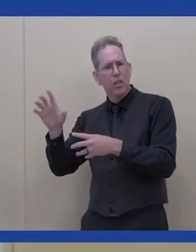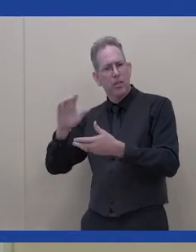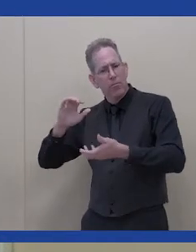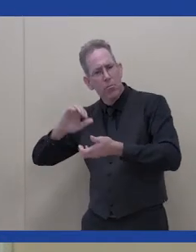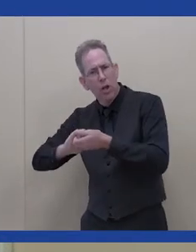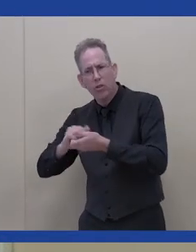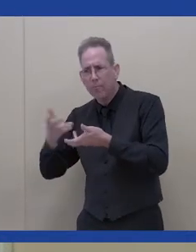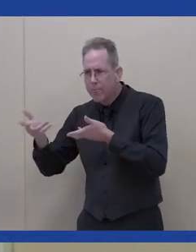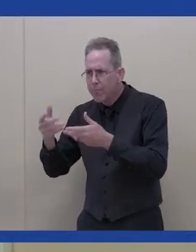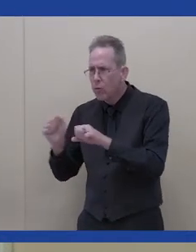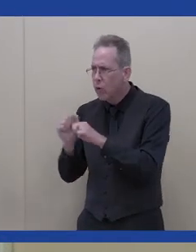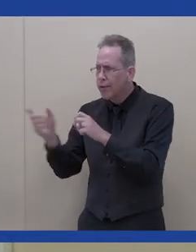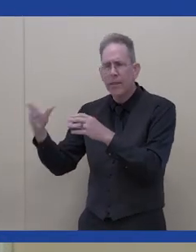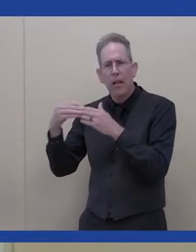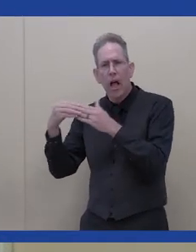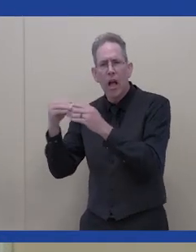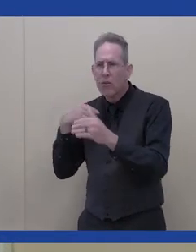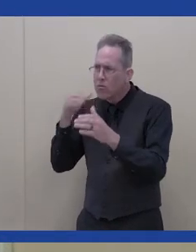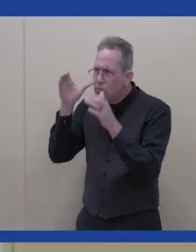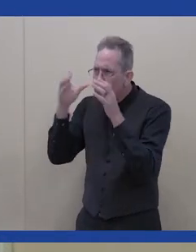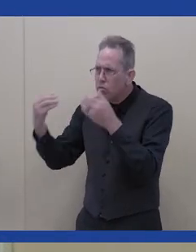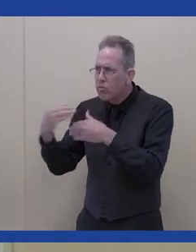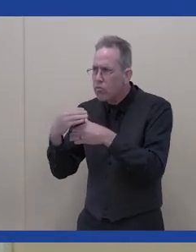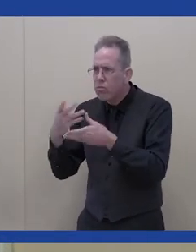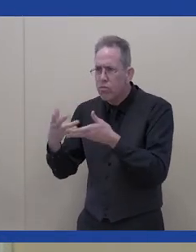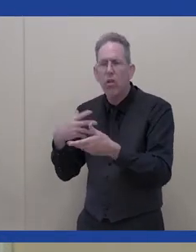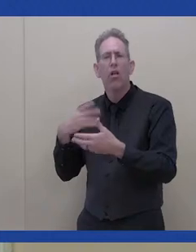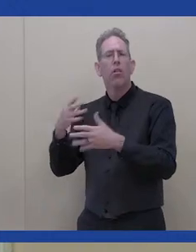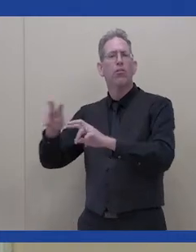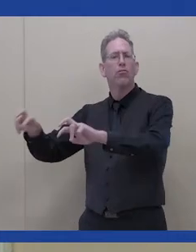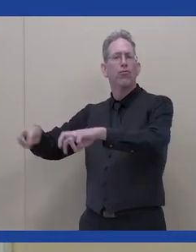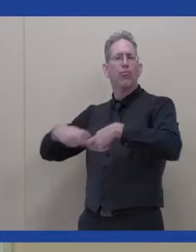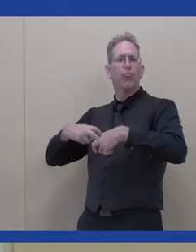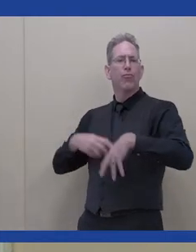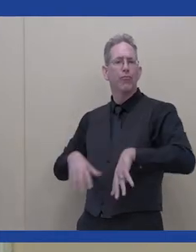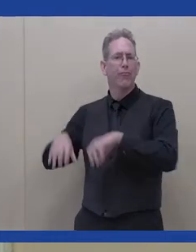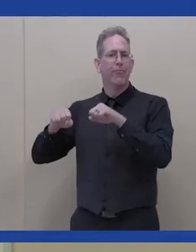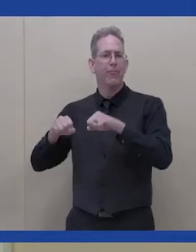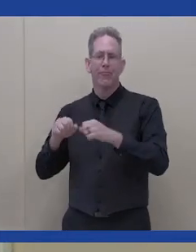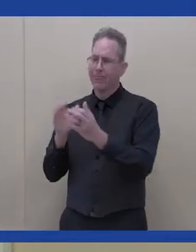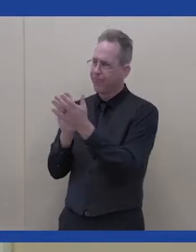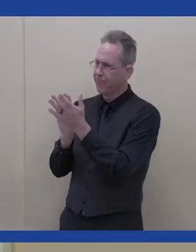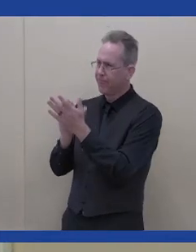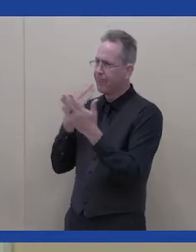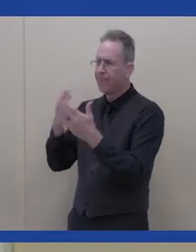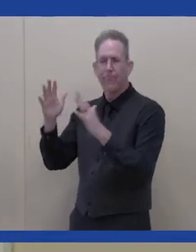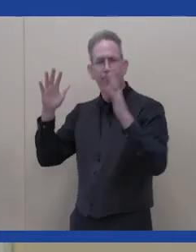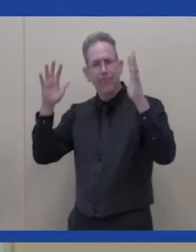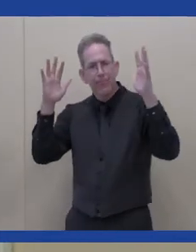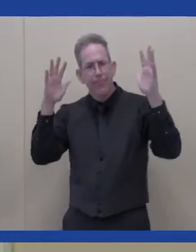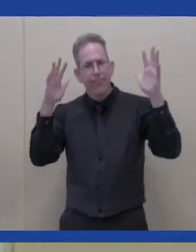leadership throughout the transition. I also thank you, truly.